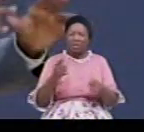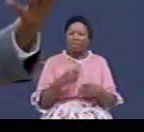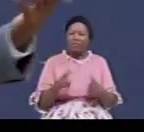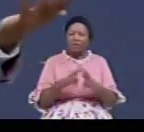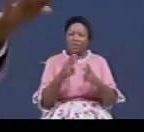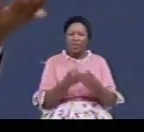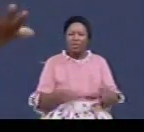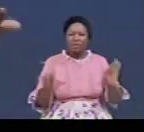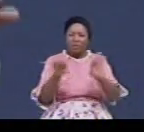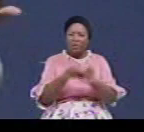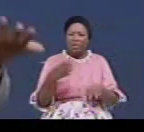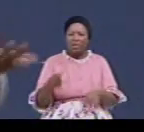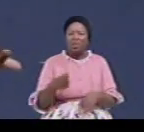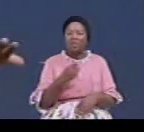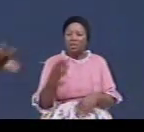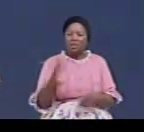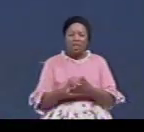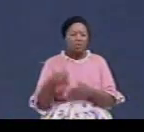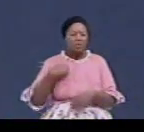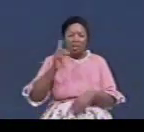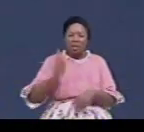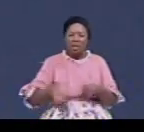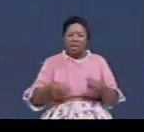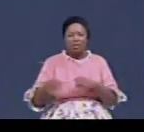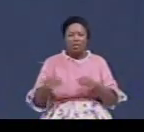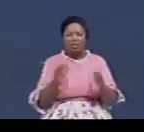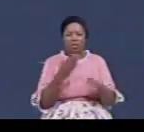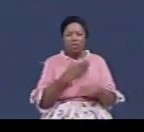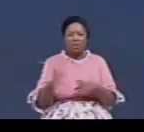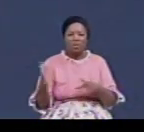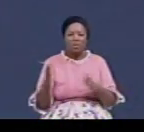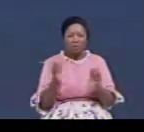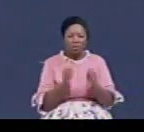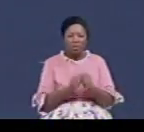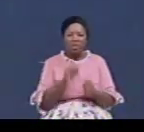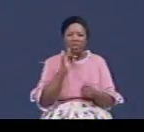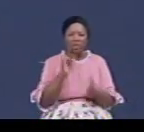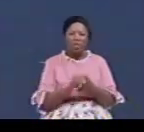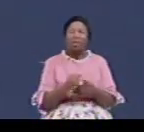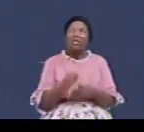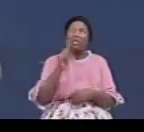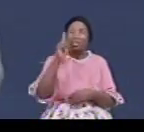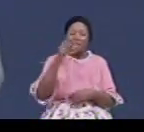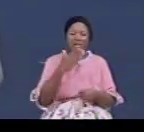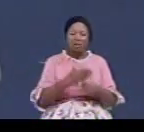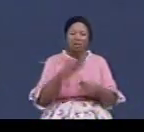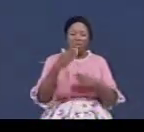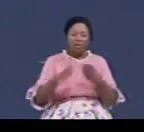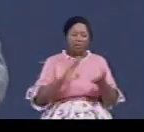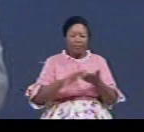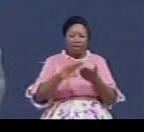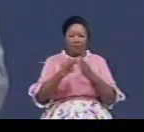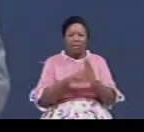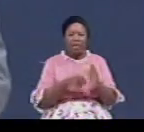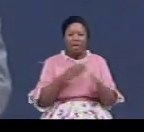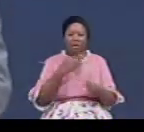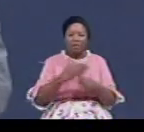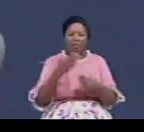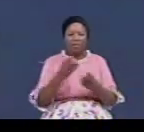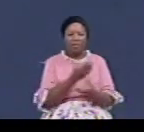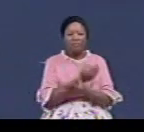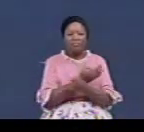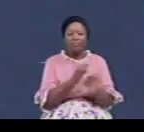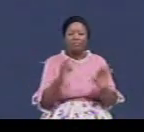the indispensable experience we ought to have is total forgiveness and total freedom from